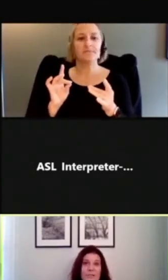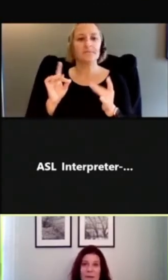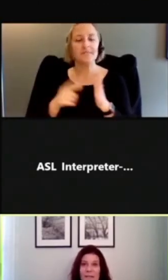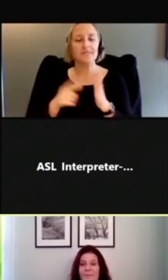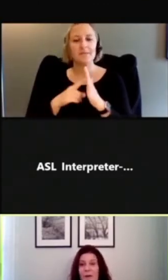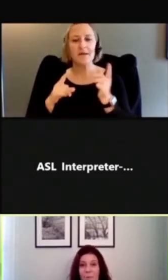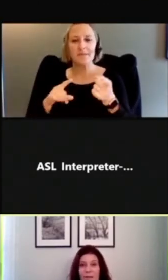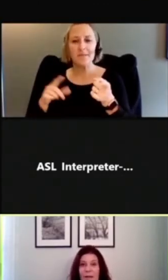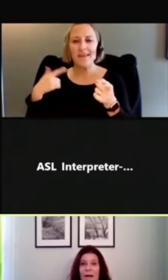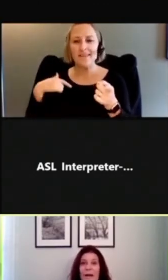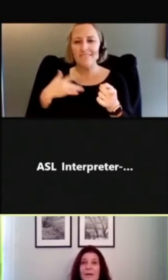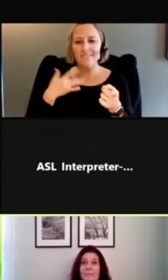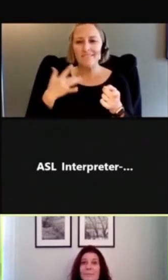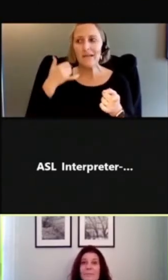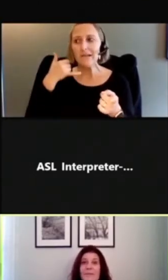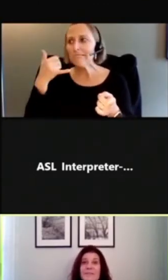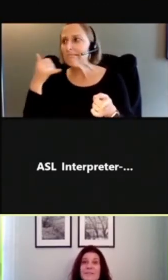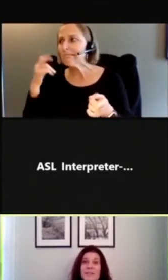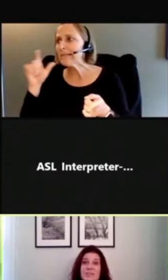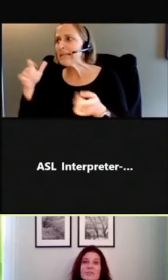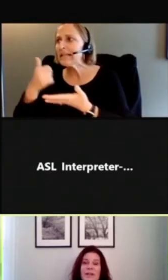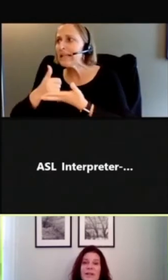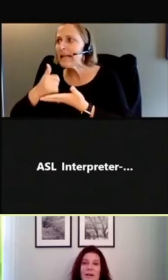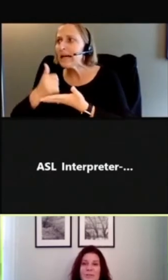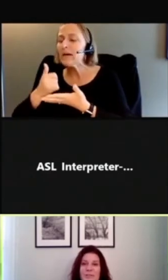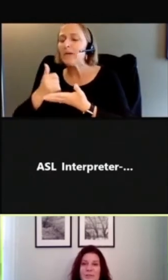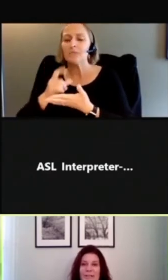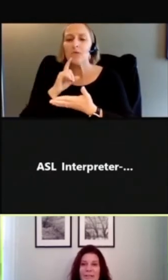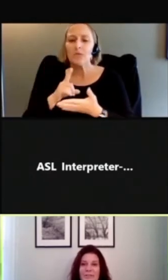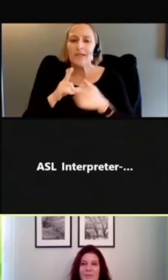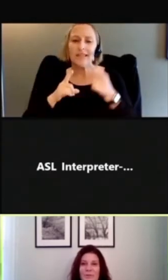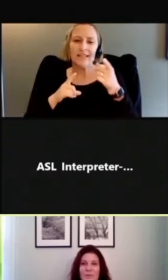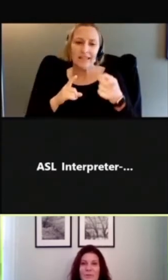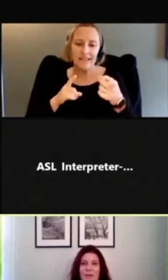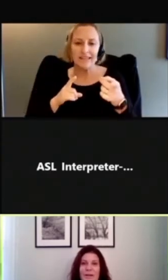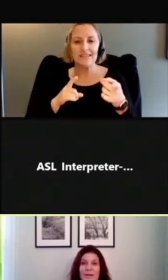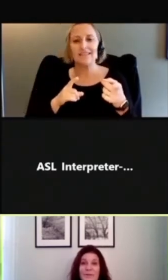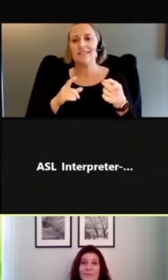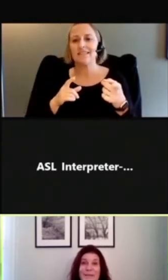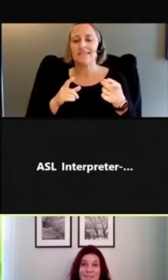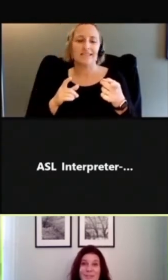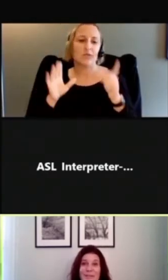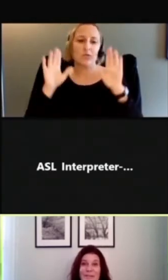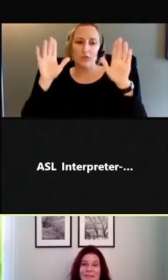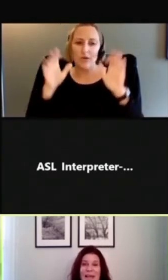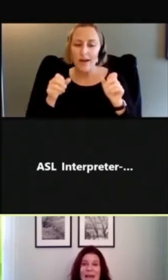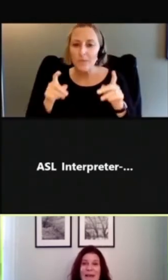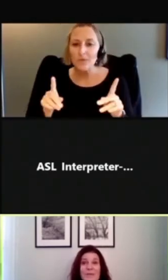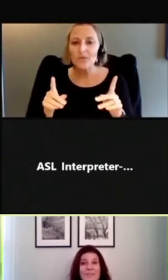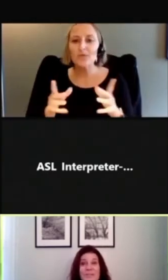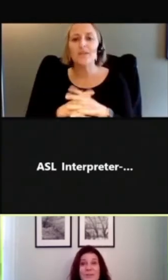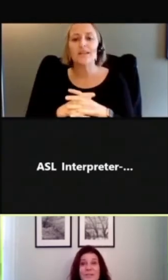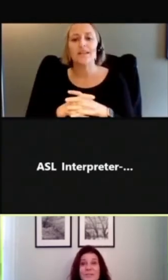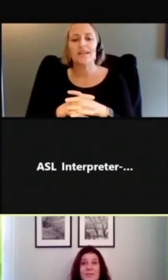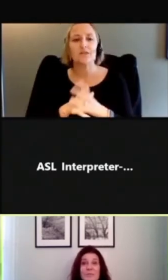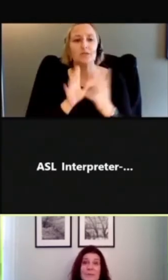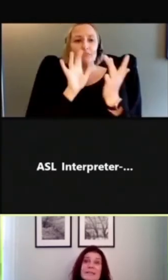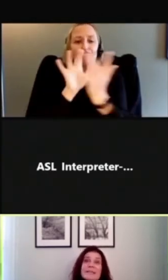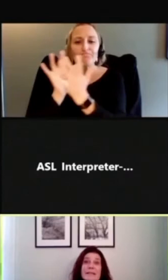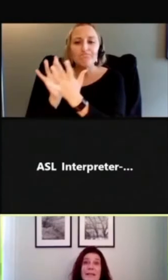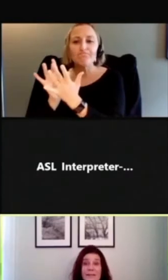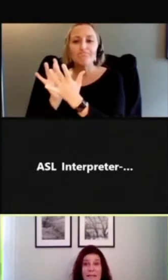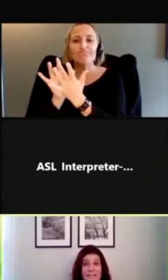calling around just begging for help. But this is such a great opportunity to reach students and reach